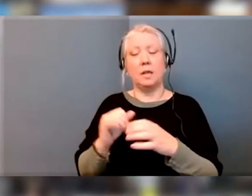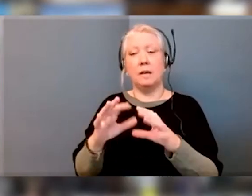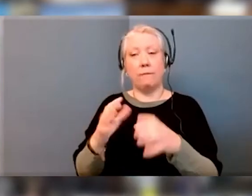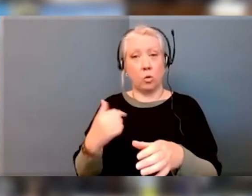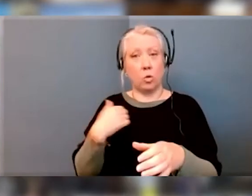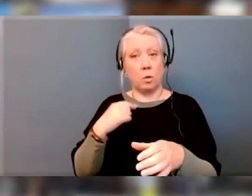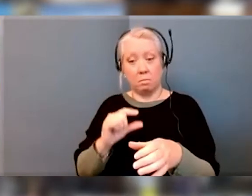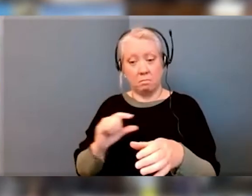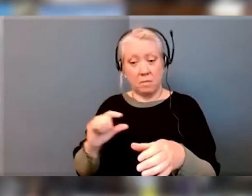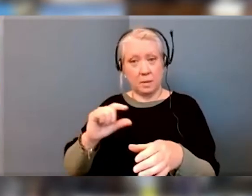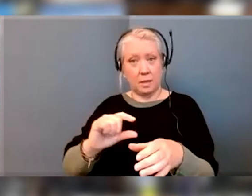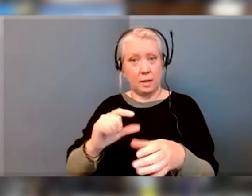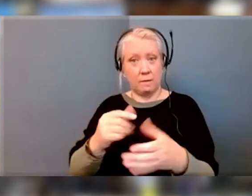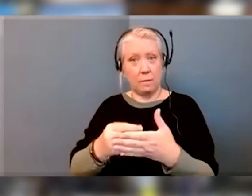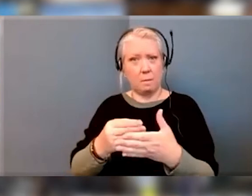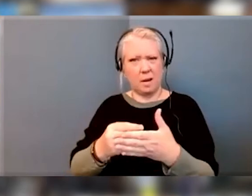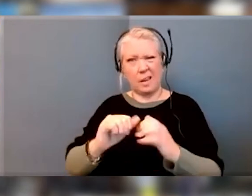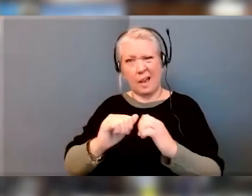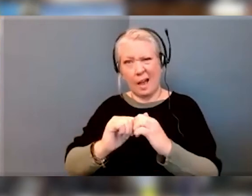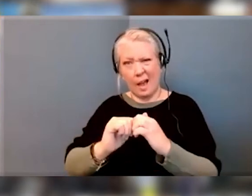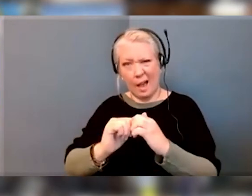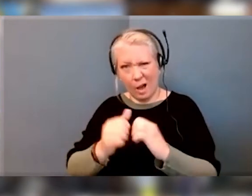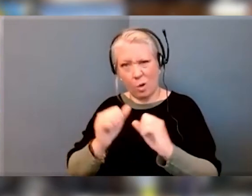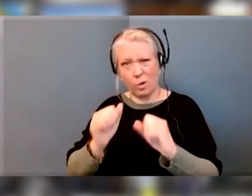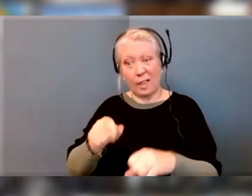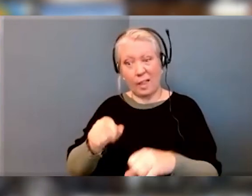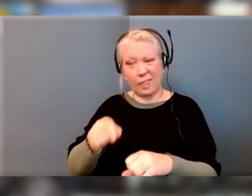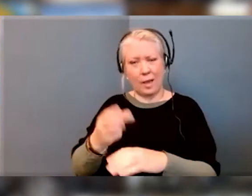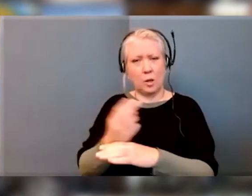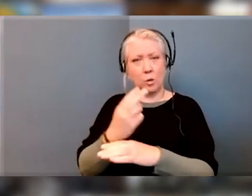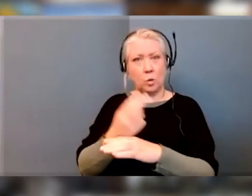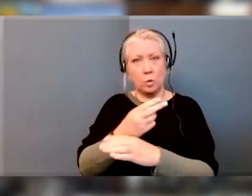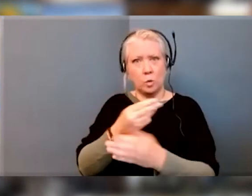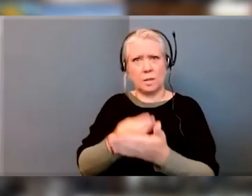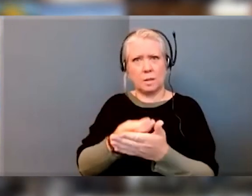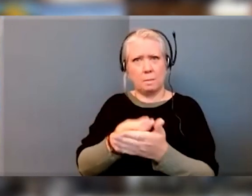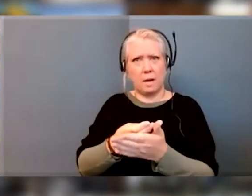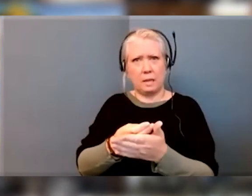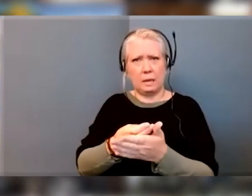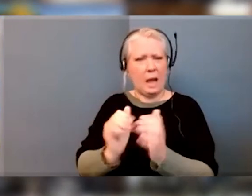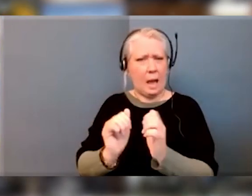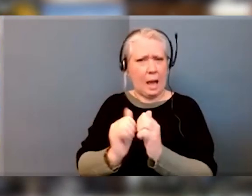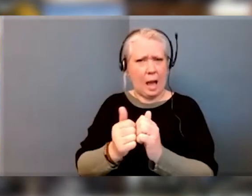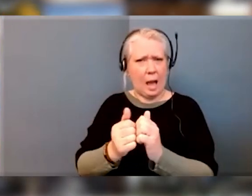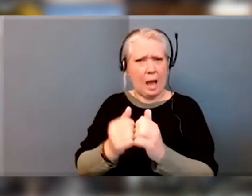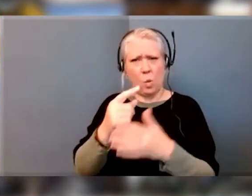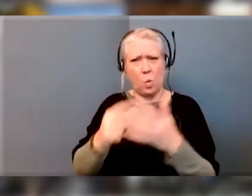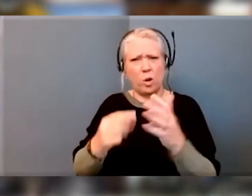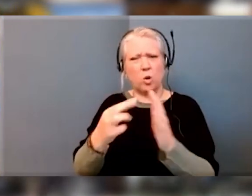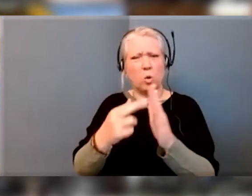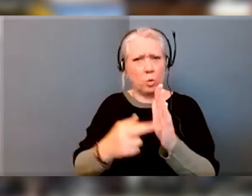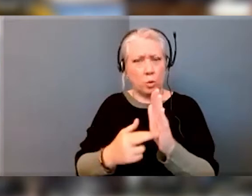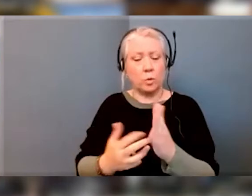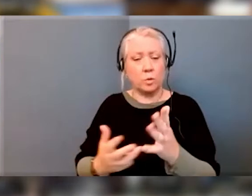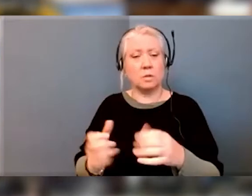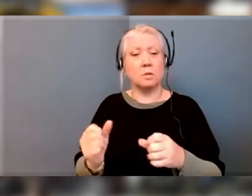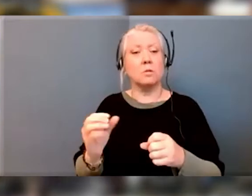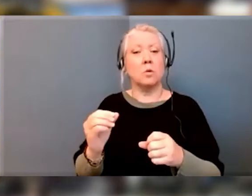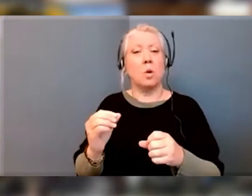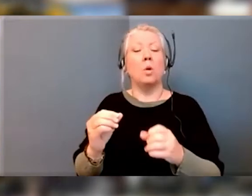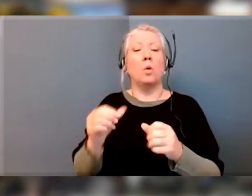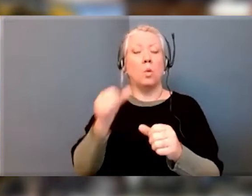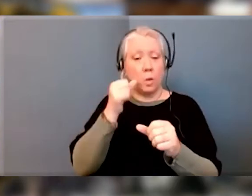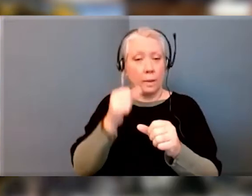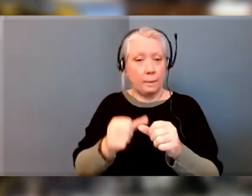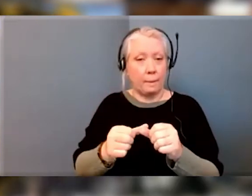this grant? We want you to have some things in mind as you apply, which is when you're